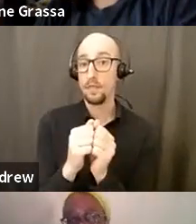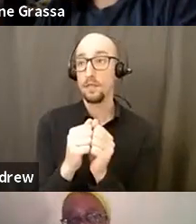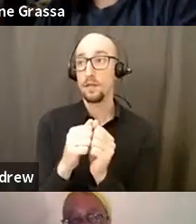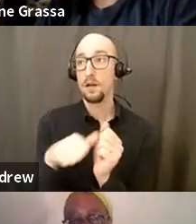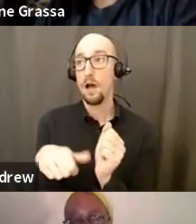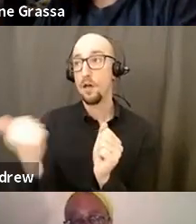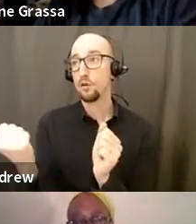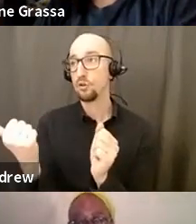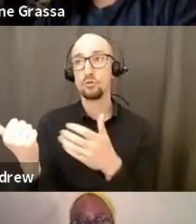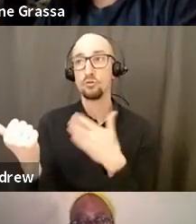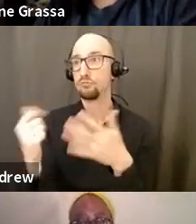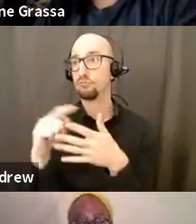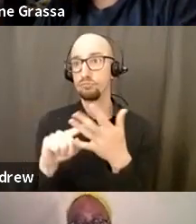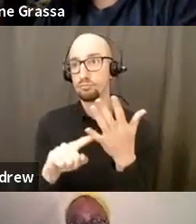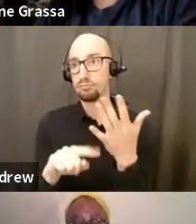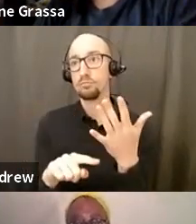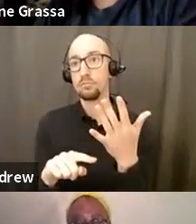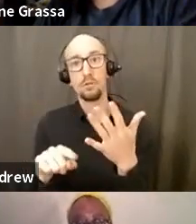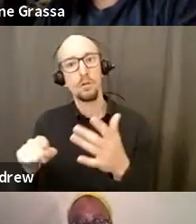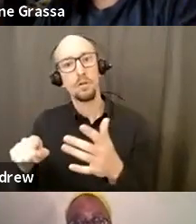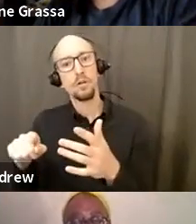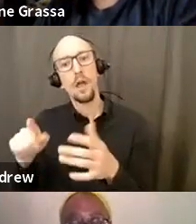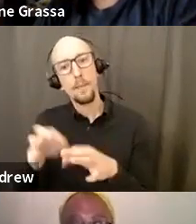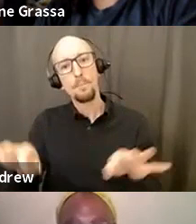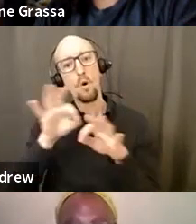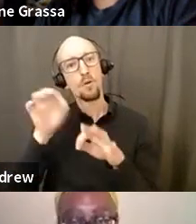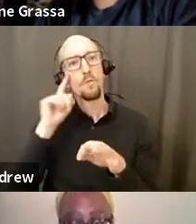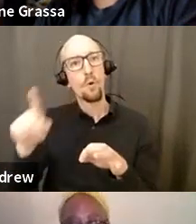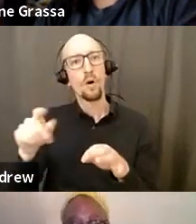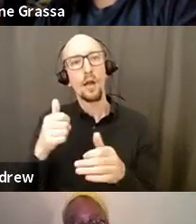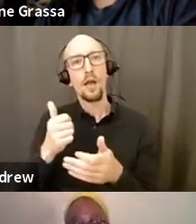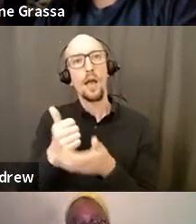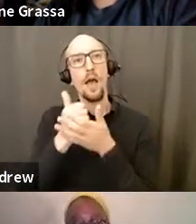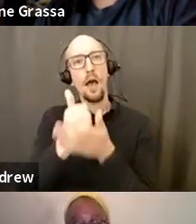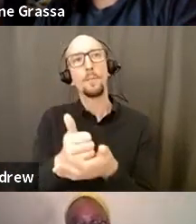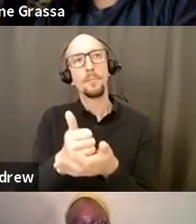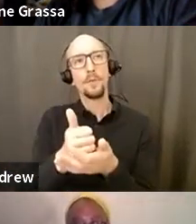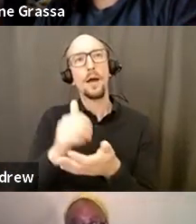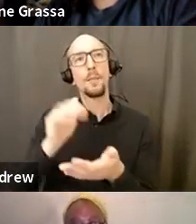to equalize what we've discussed in the past as gaming